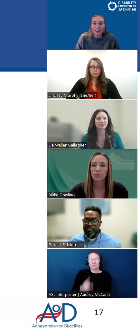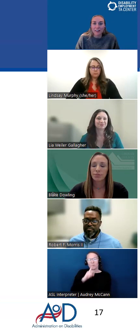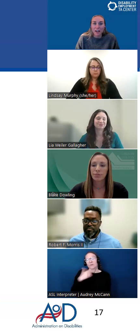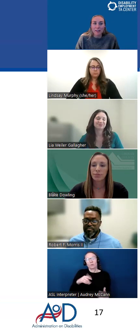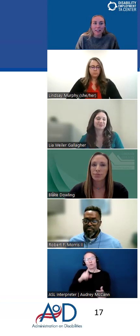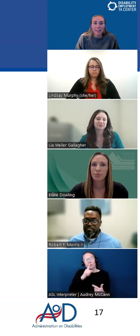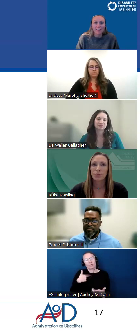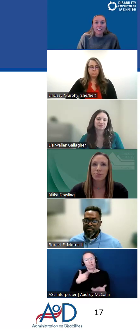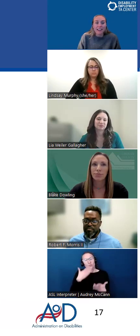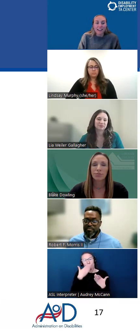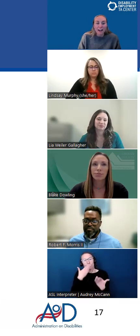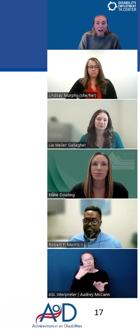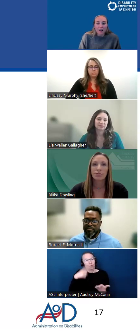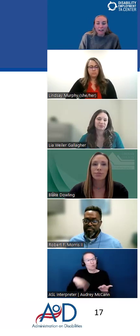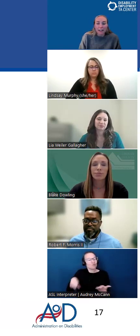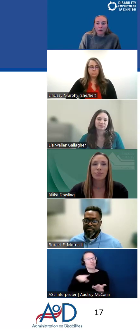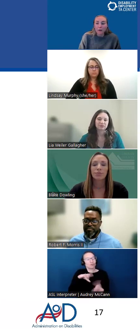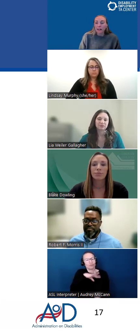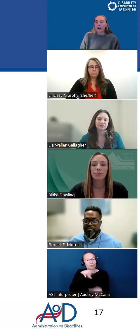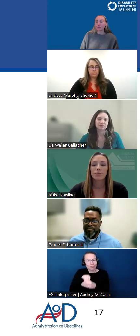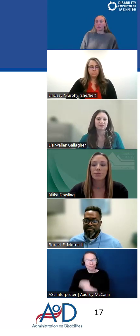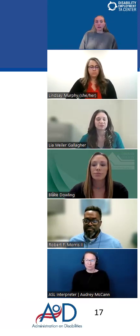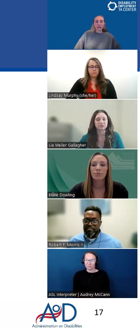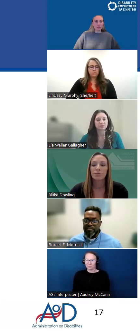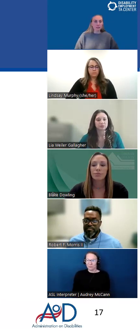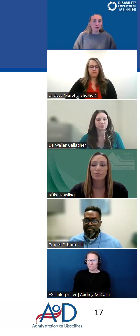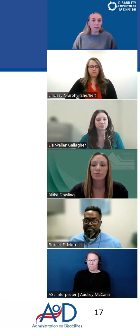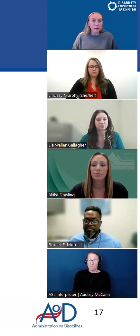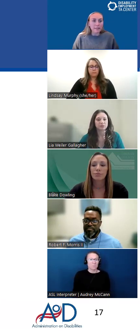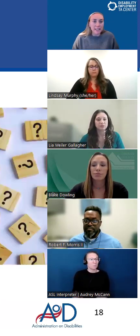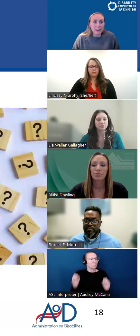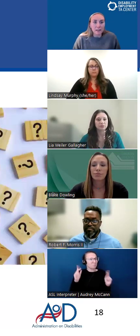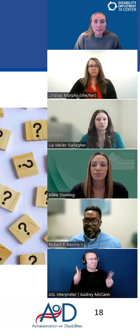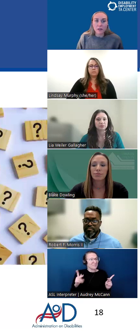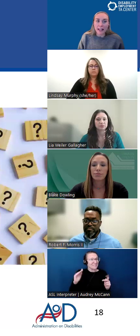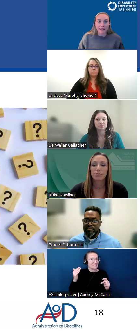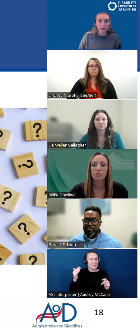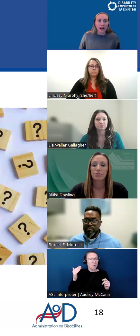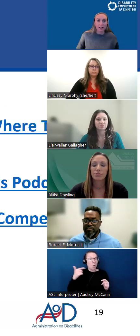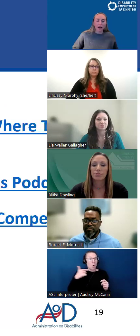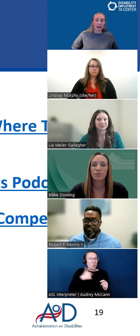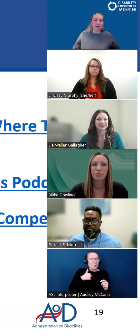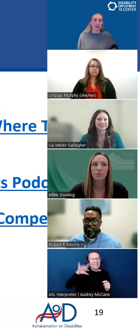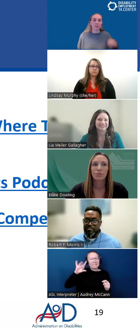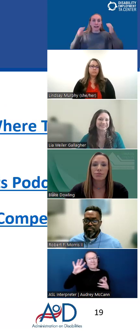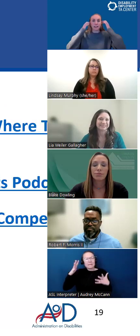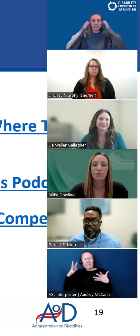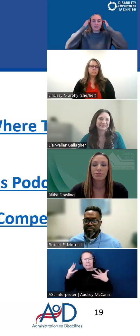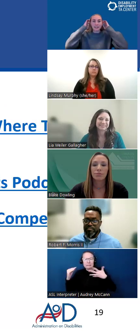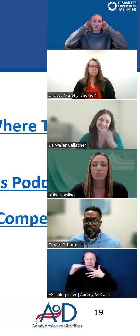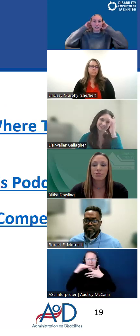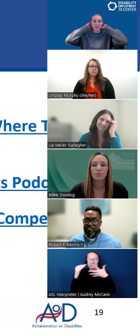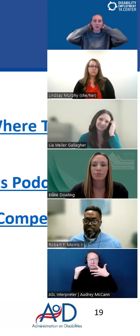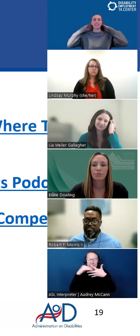you chiming in. All right. Well, we sort of weaved in our Q&A throughout our